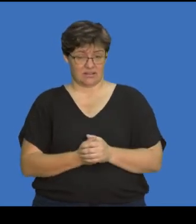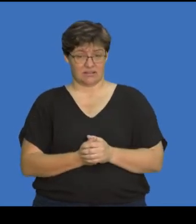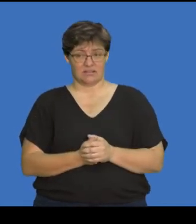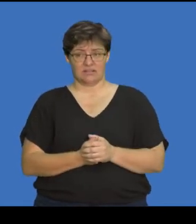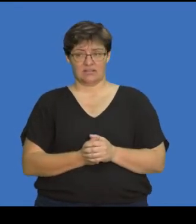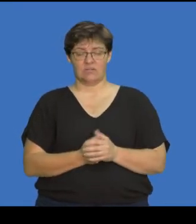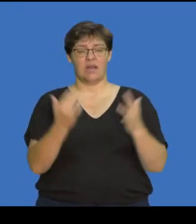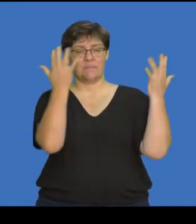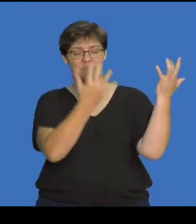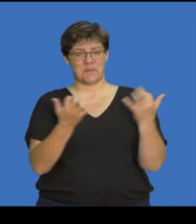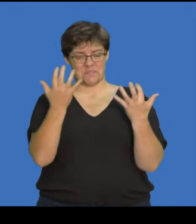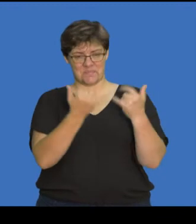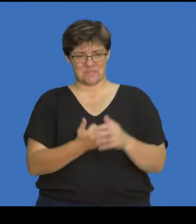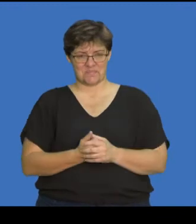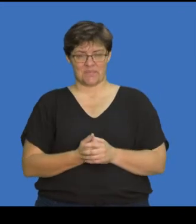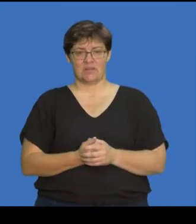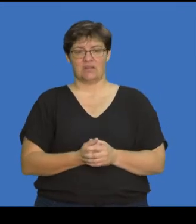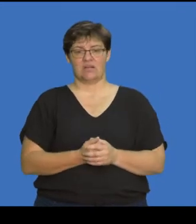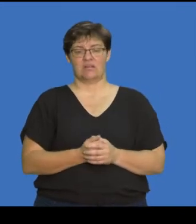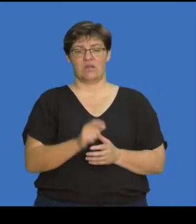we can calculate that to be